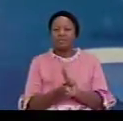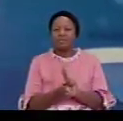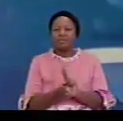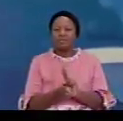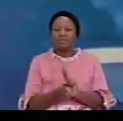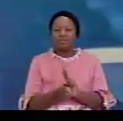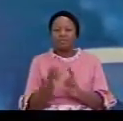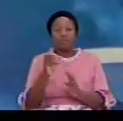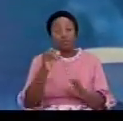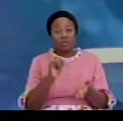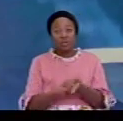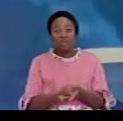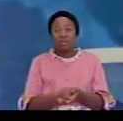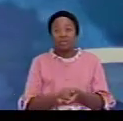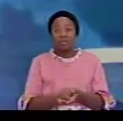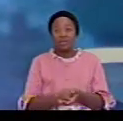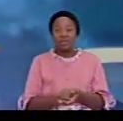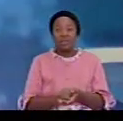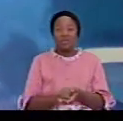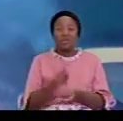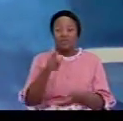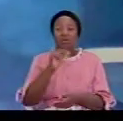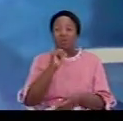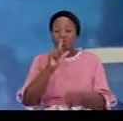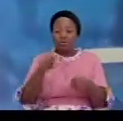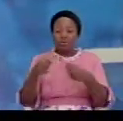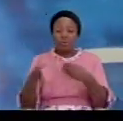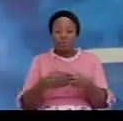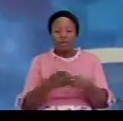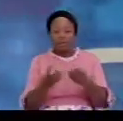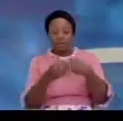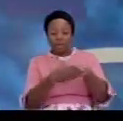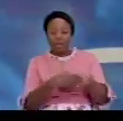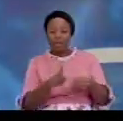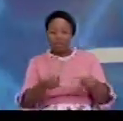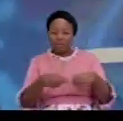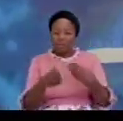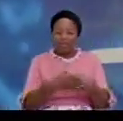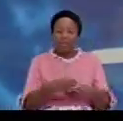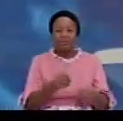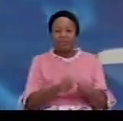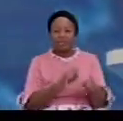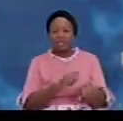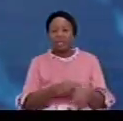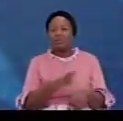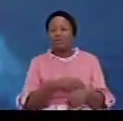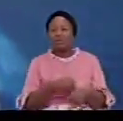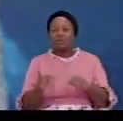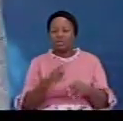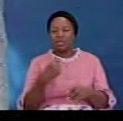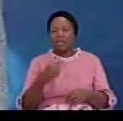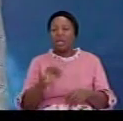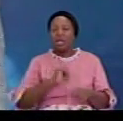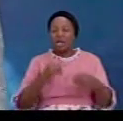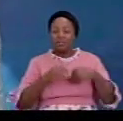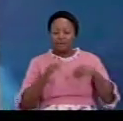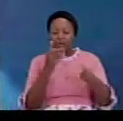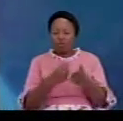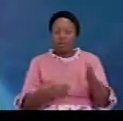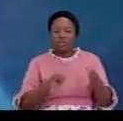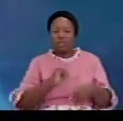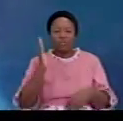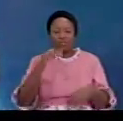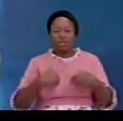So that you are not coming back every time I've done what I shouldn't have done. Put that